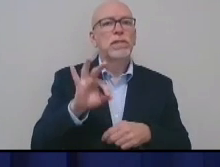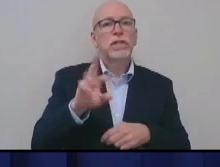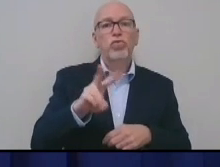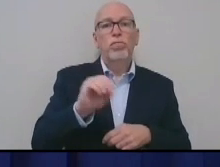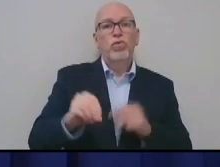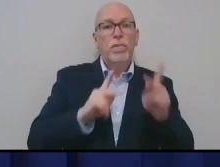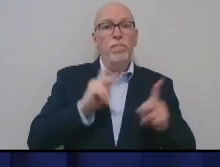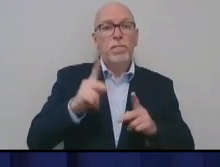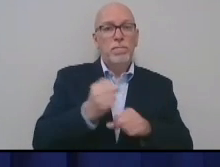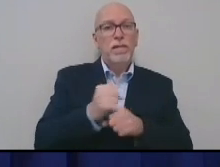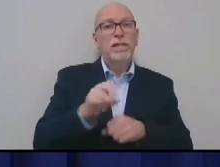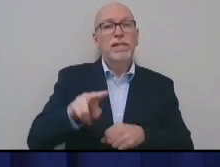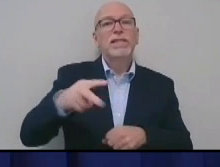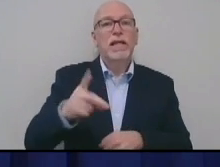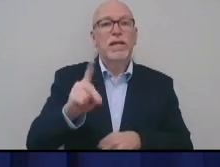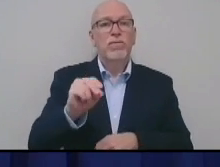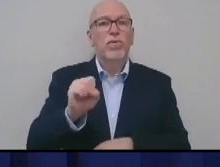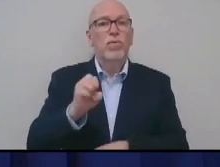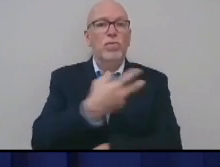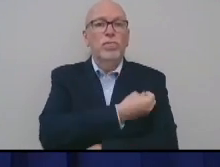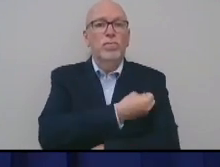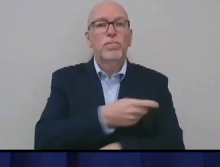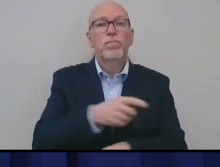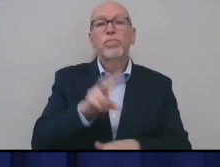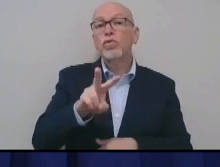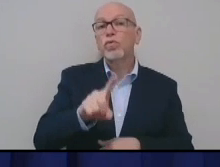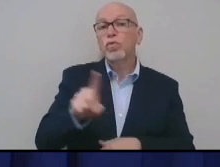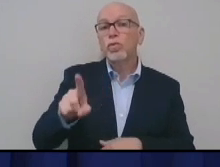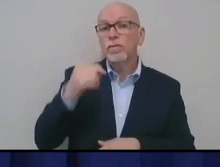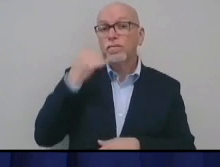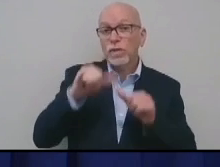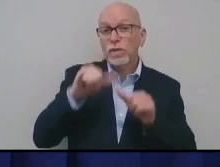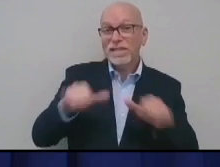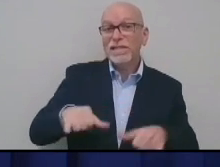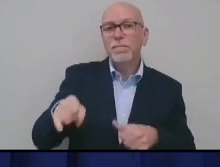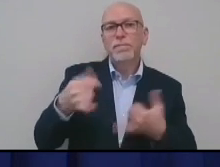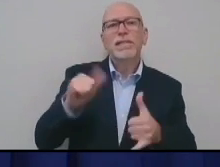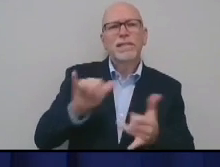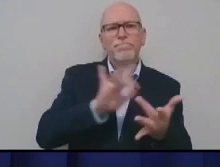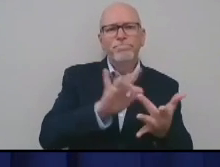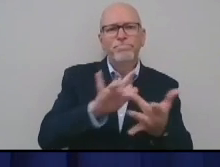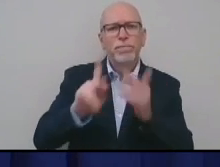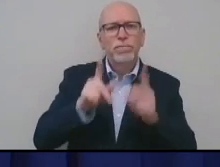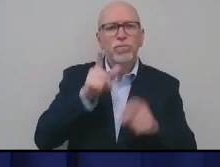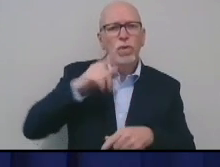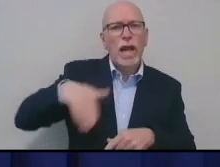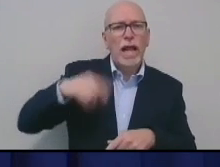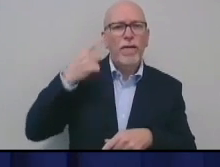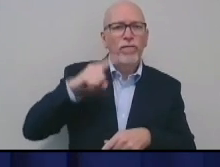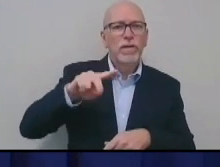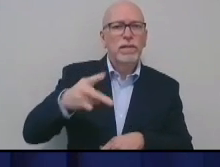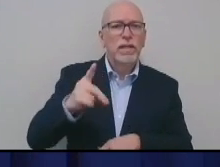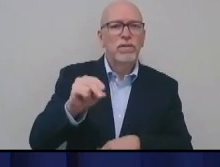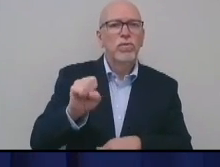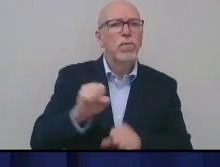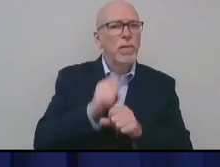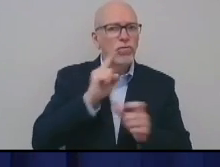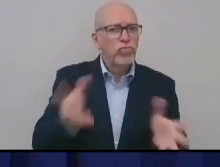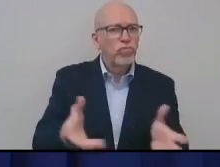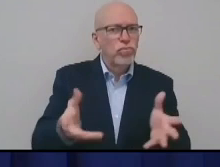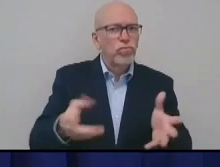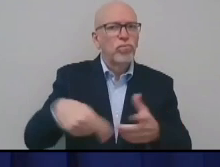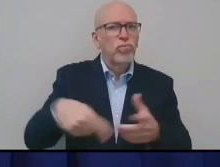getting their second dose. Our 211 system continues to reach out to people who are late for their second dose to help those individuals get